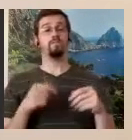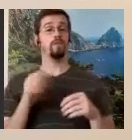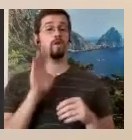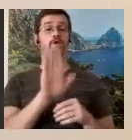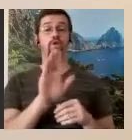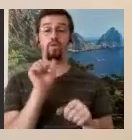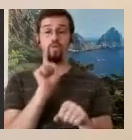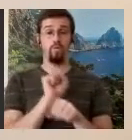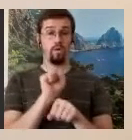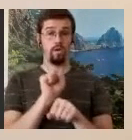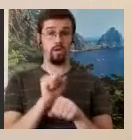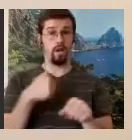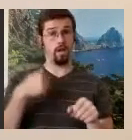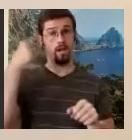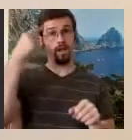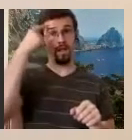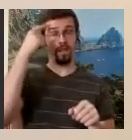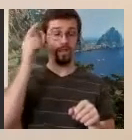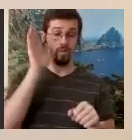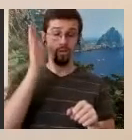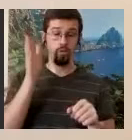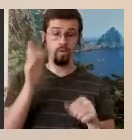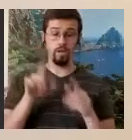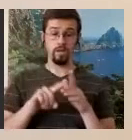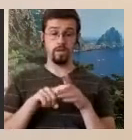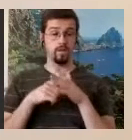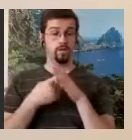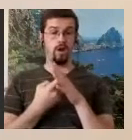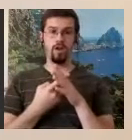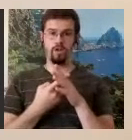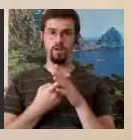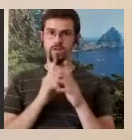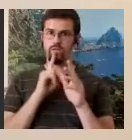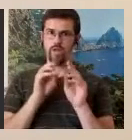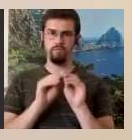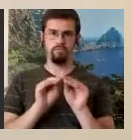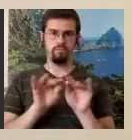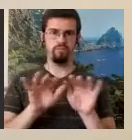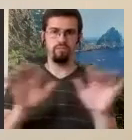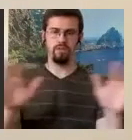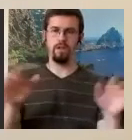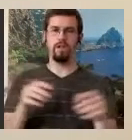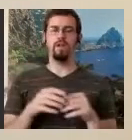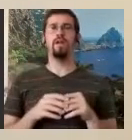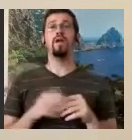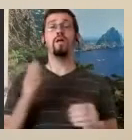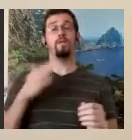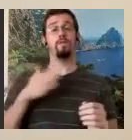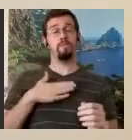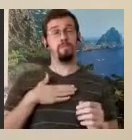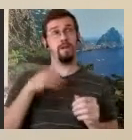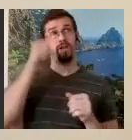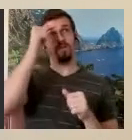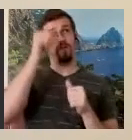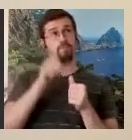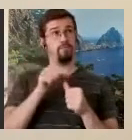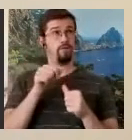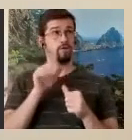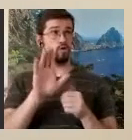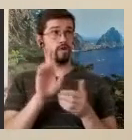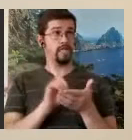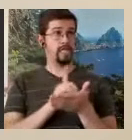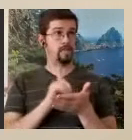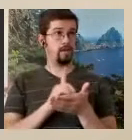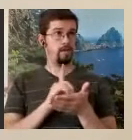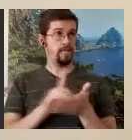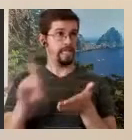going to start to sink in. You know, it's a really thick dissertation. My memory is you have, what, about 600